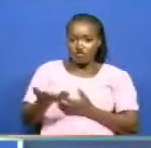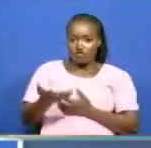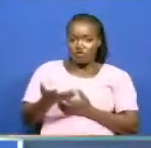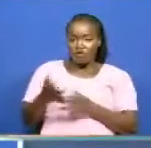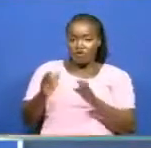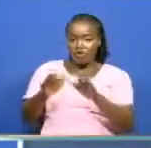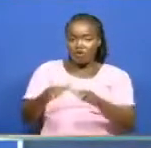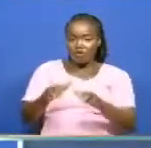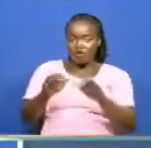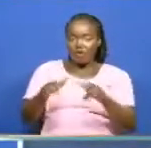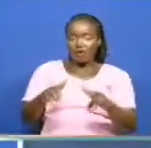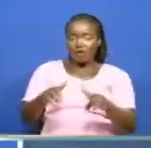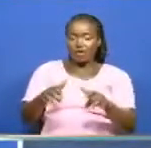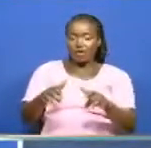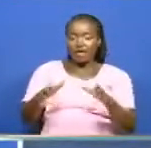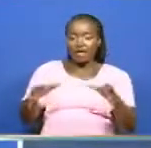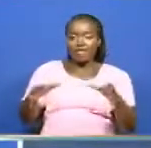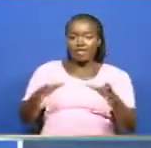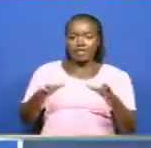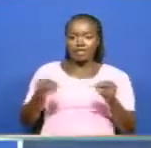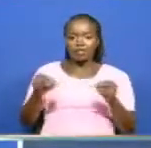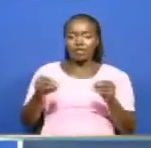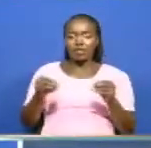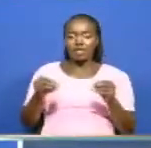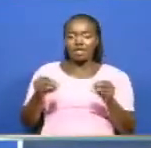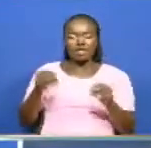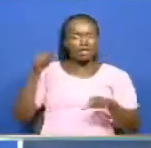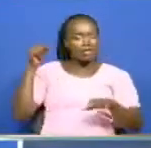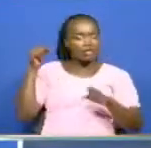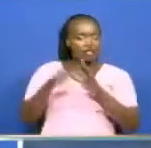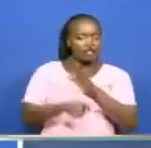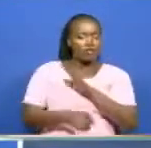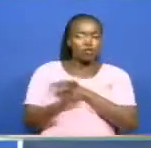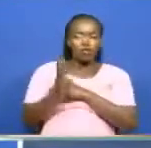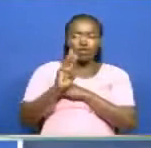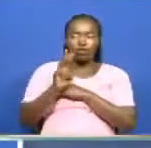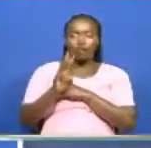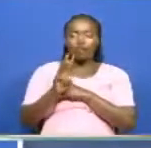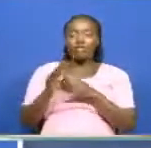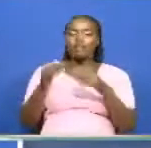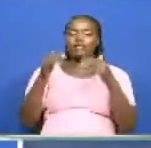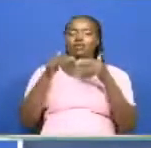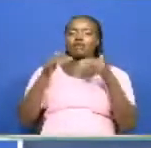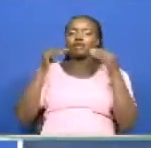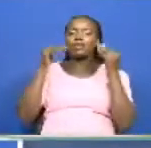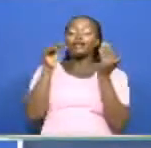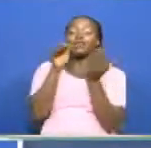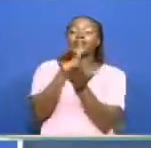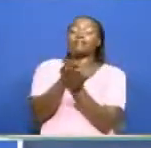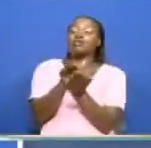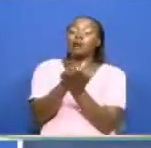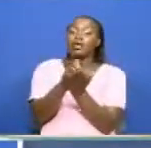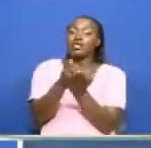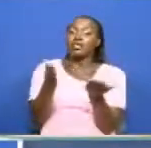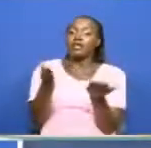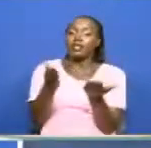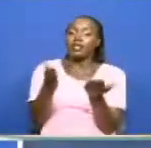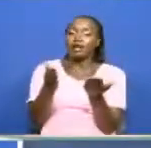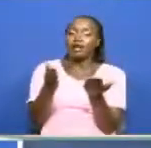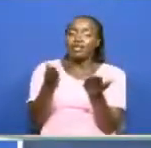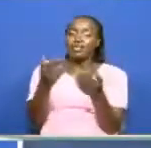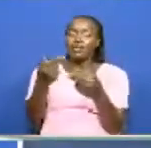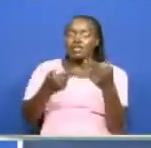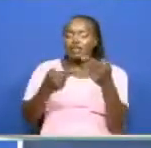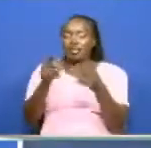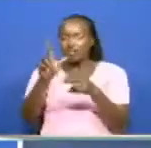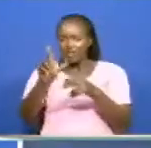embraced this mode of farming, smiling deep into the waters and all the way to the bank. O'Brien Kimani now highlights the highs and the low tides